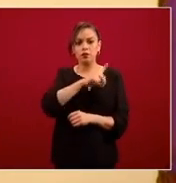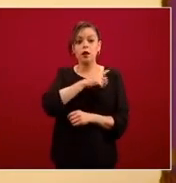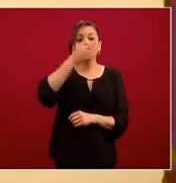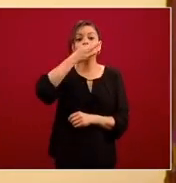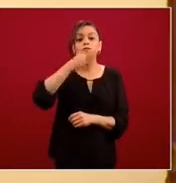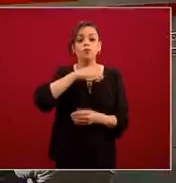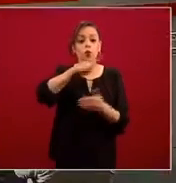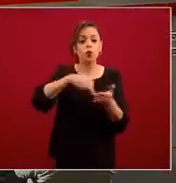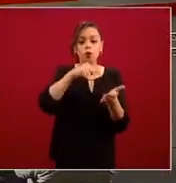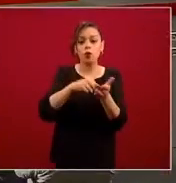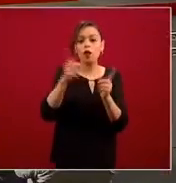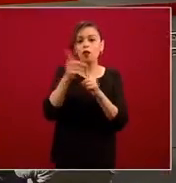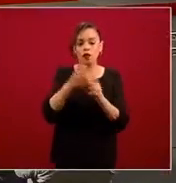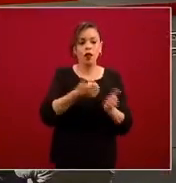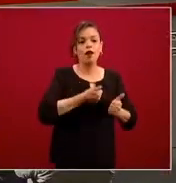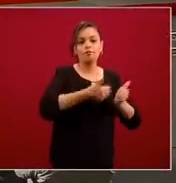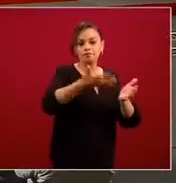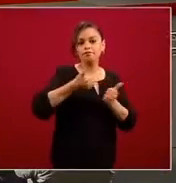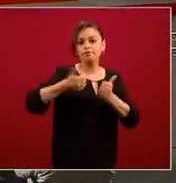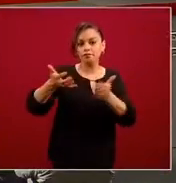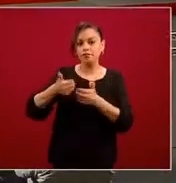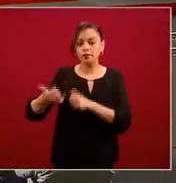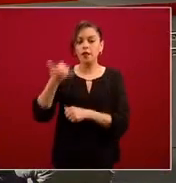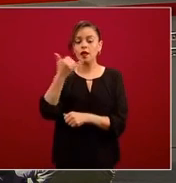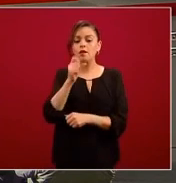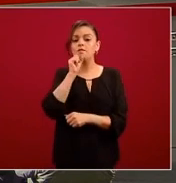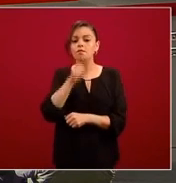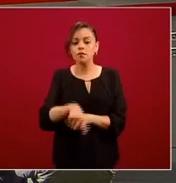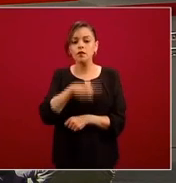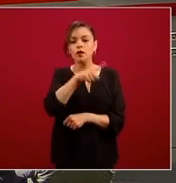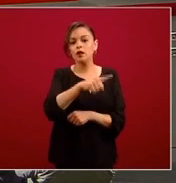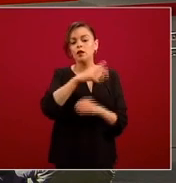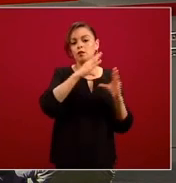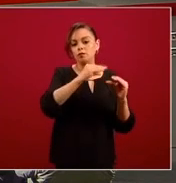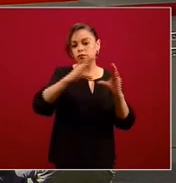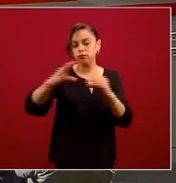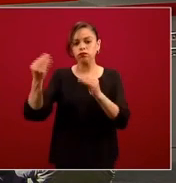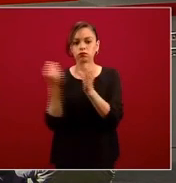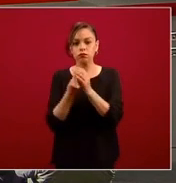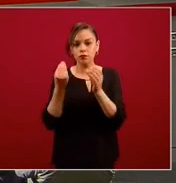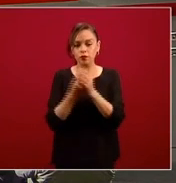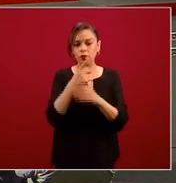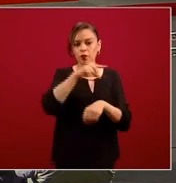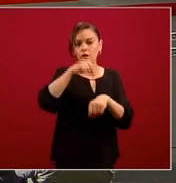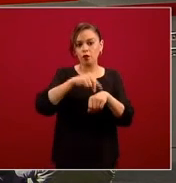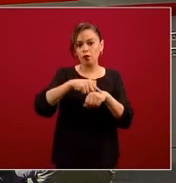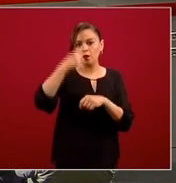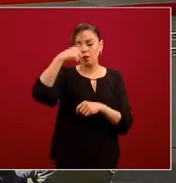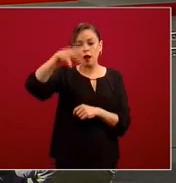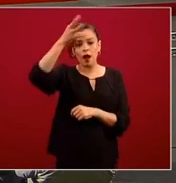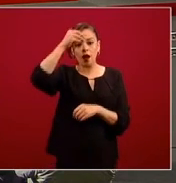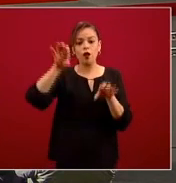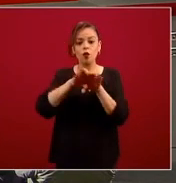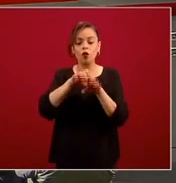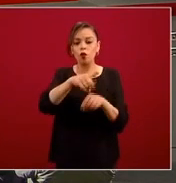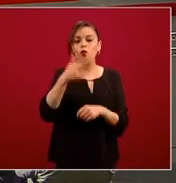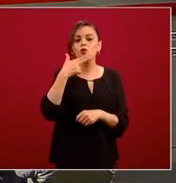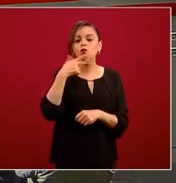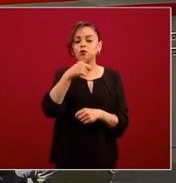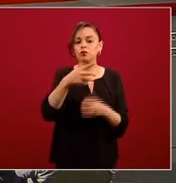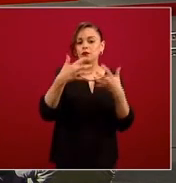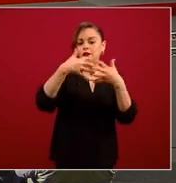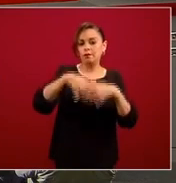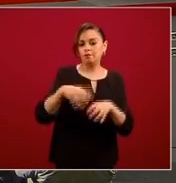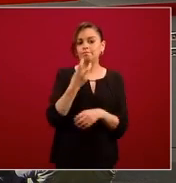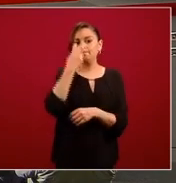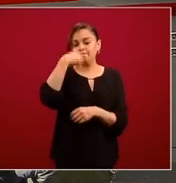tells us to, but we also want the collaboration for them to be teaching doctors and nurses how to use